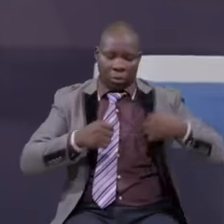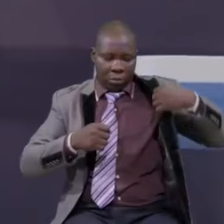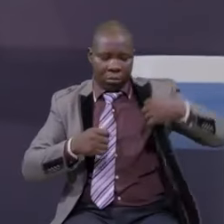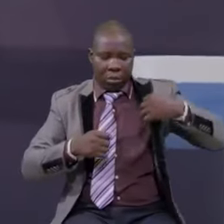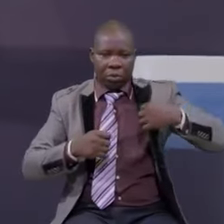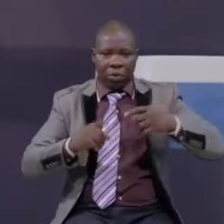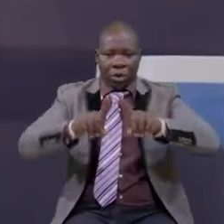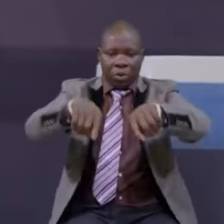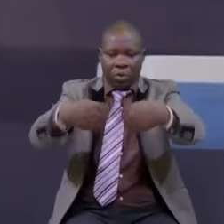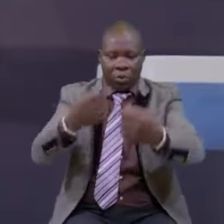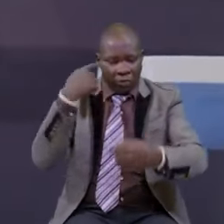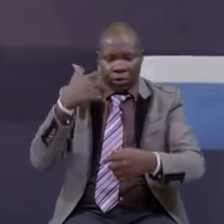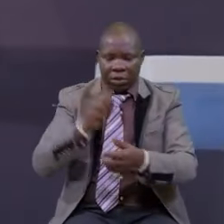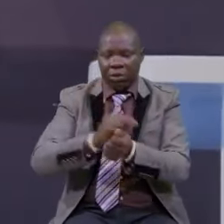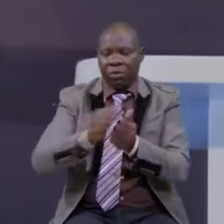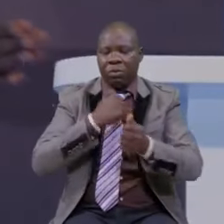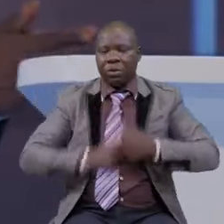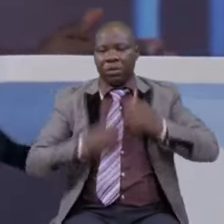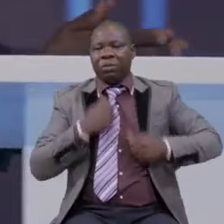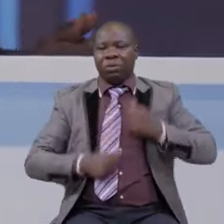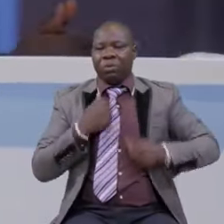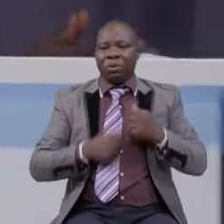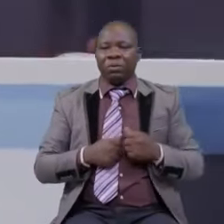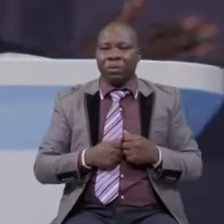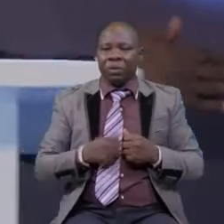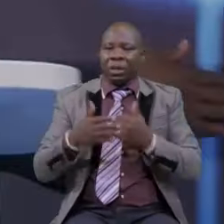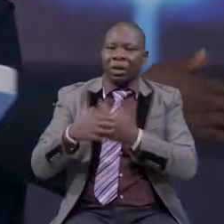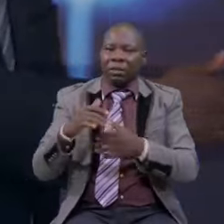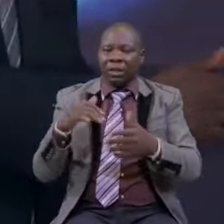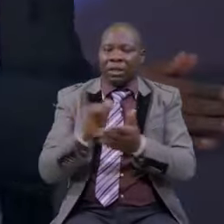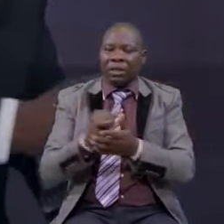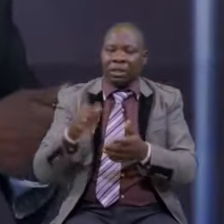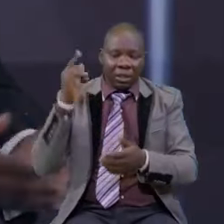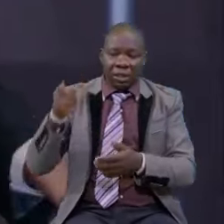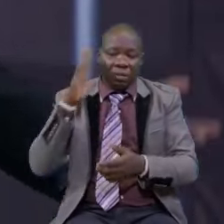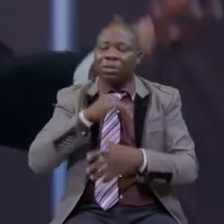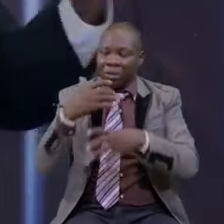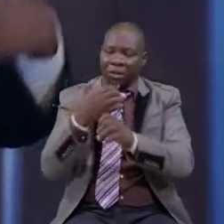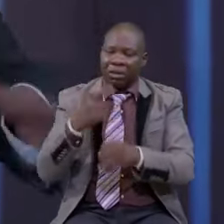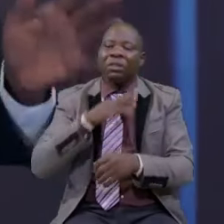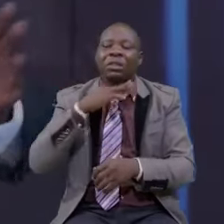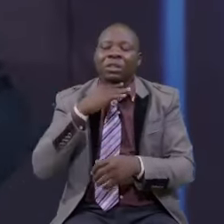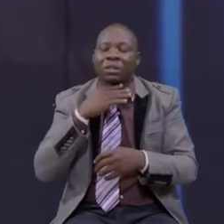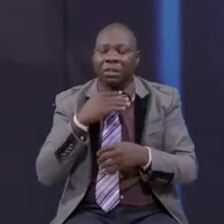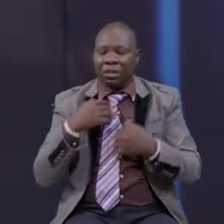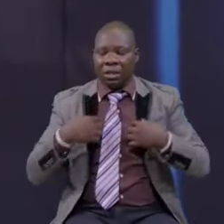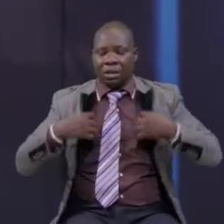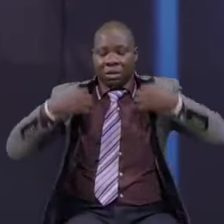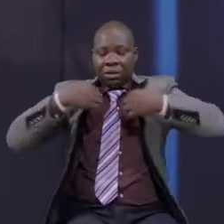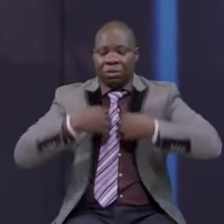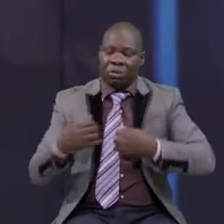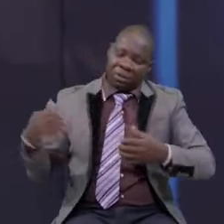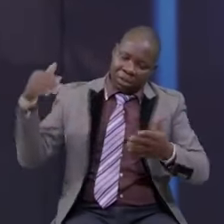for a wash. After going for the wash, he doesn't take the dirty old garment anymore. He takes the